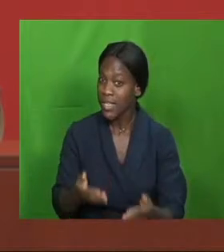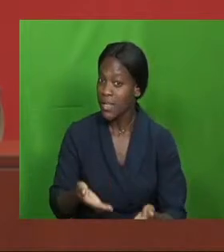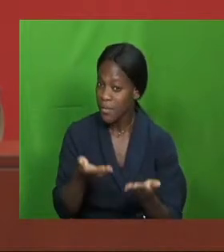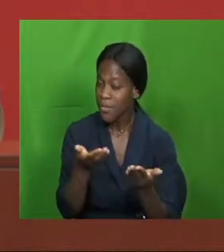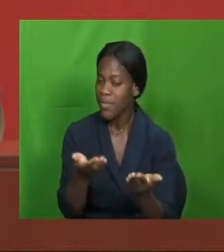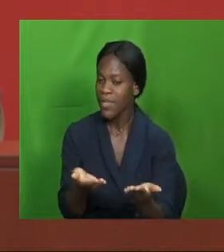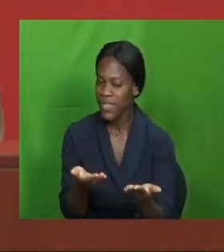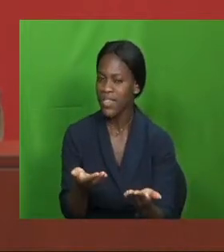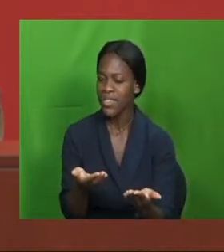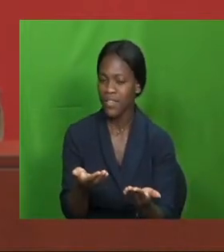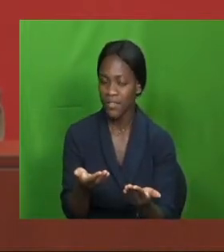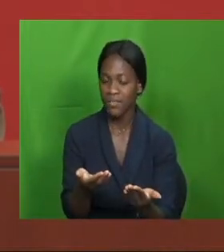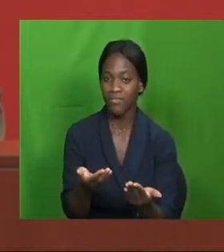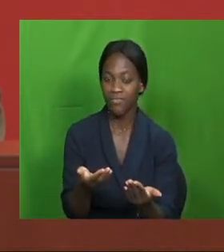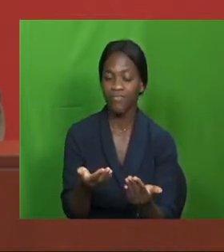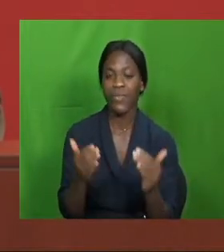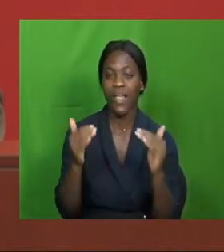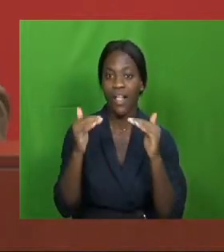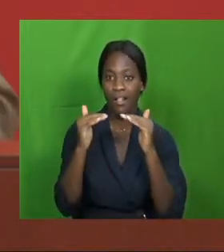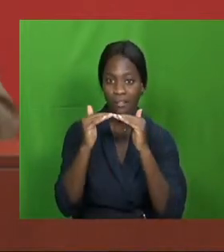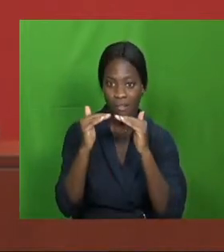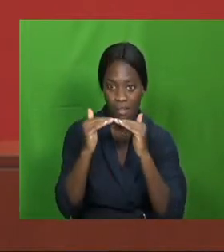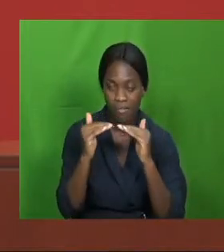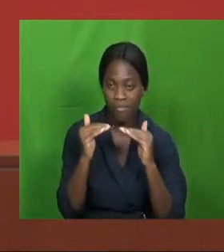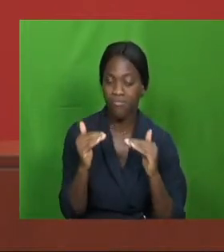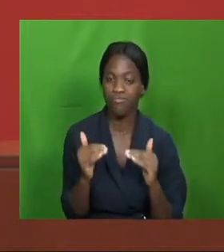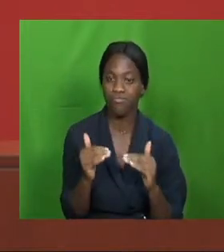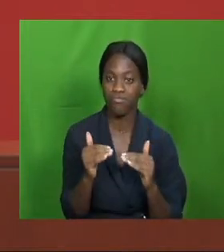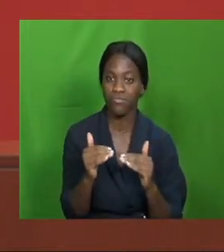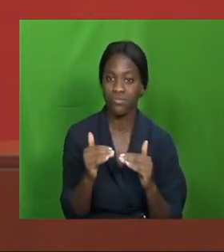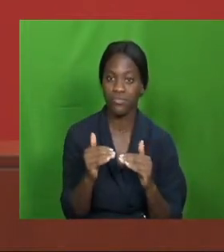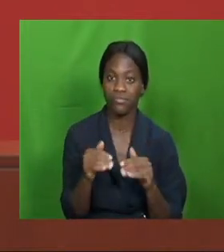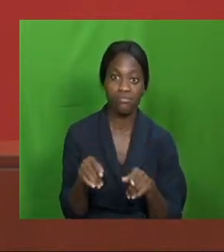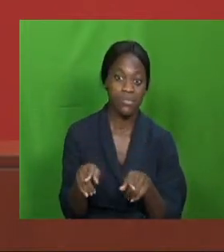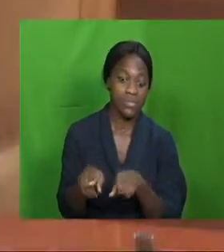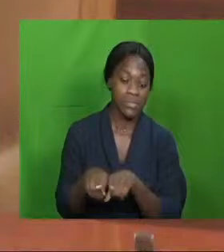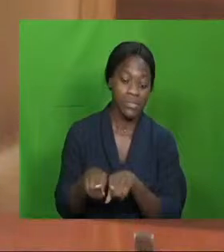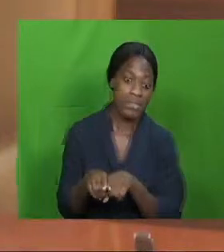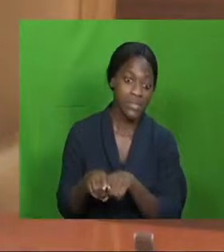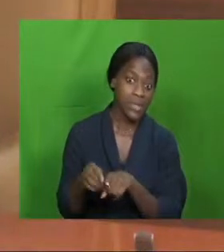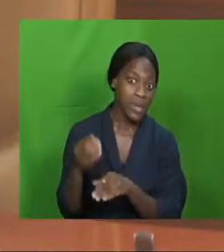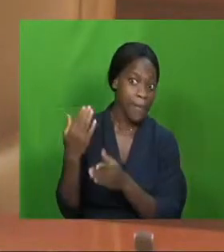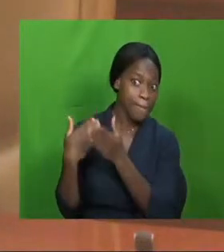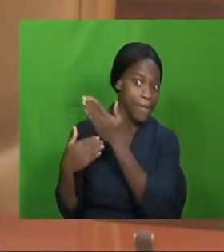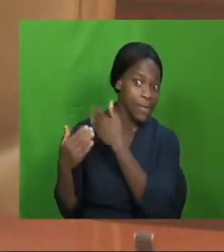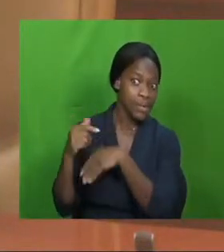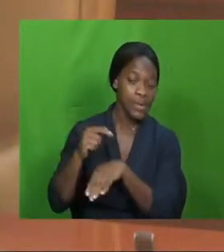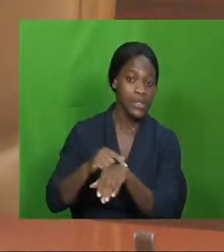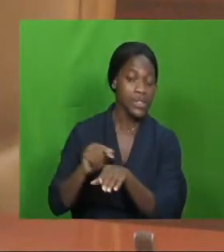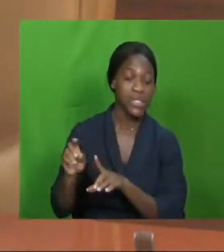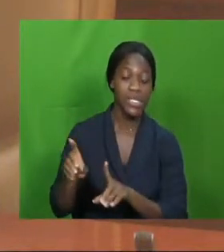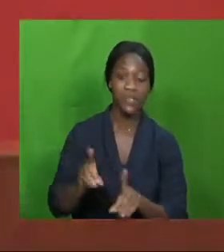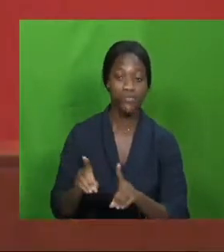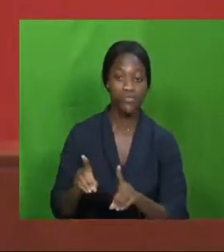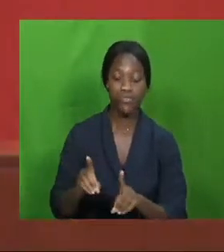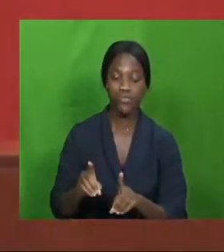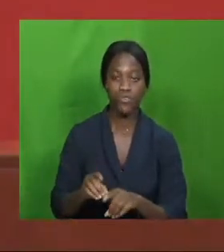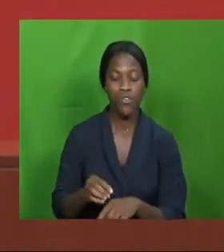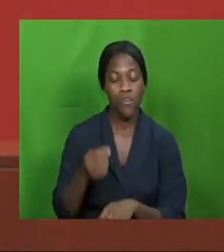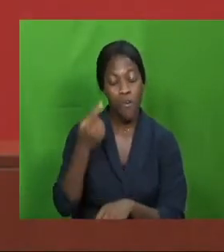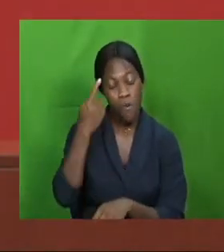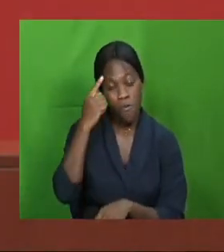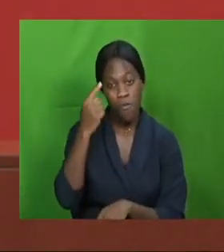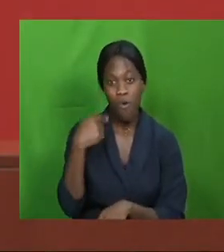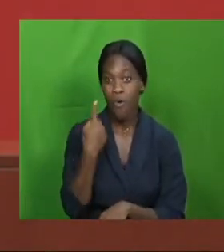the same standard as was done in the case of the former Member of Parliament for Nkranza